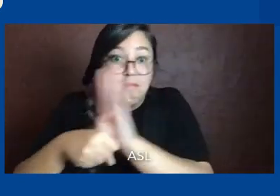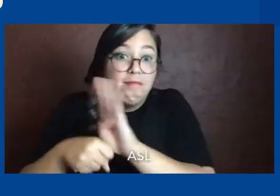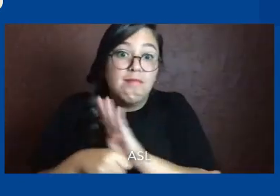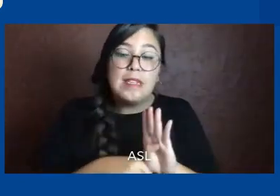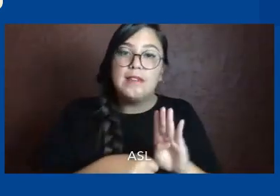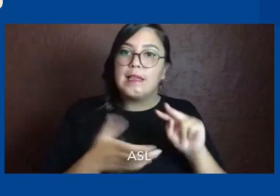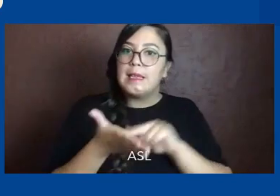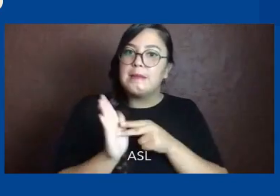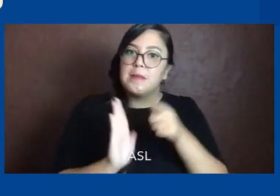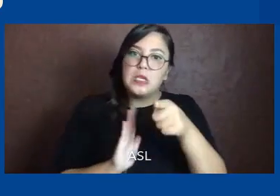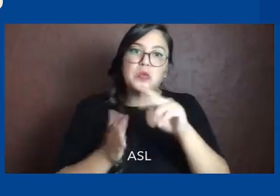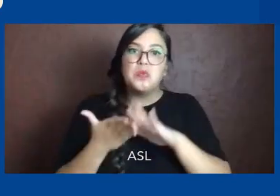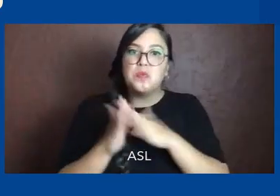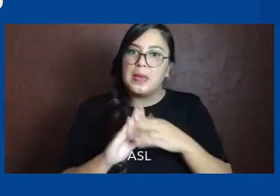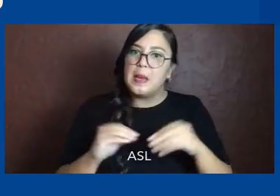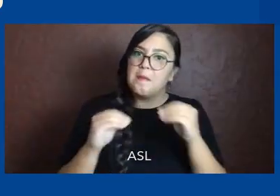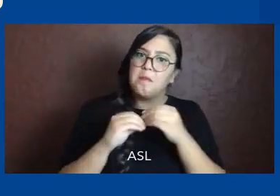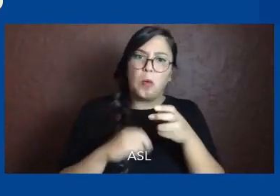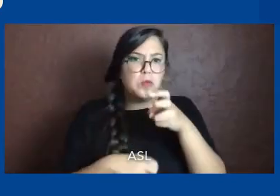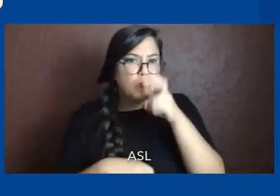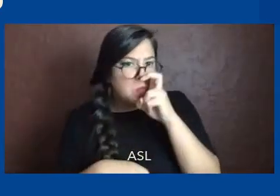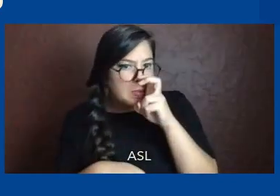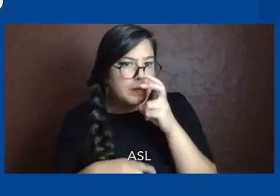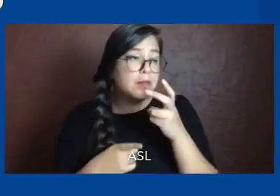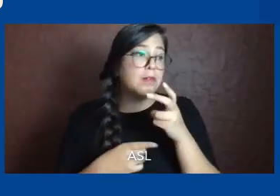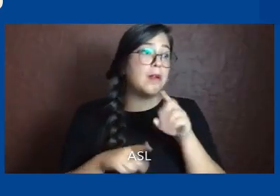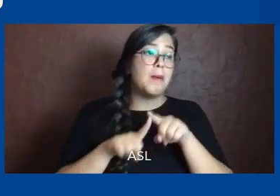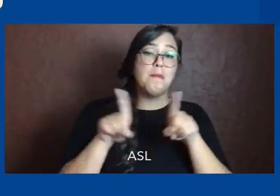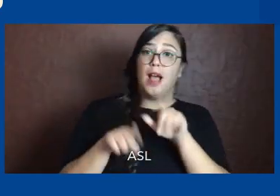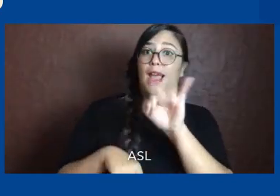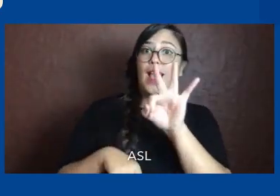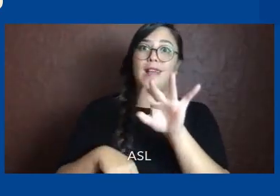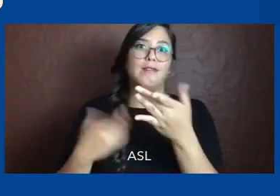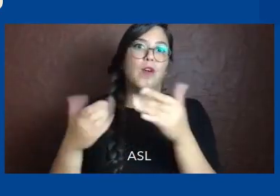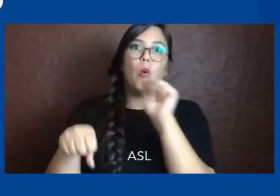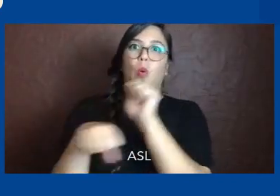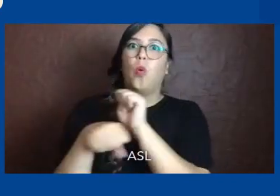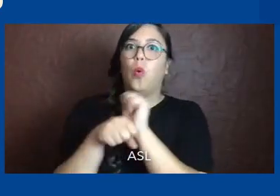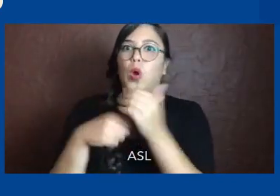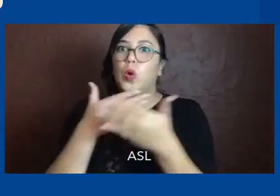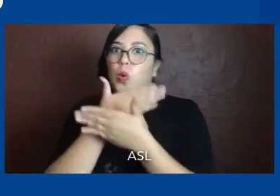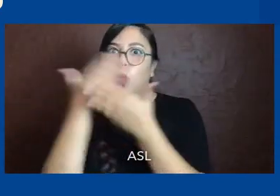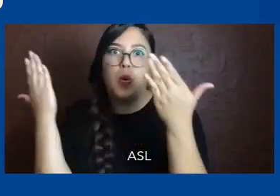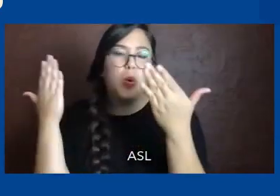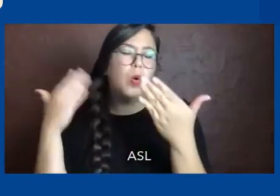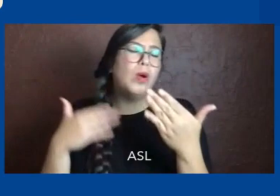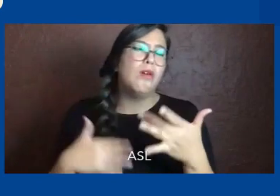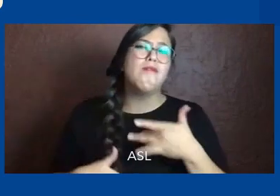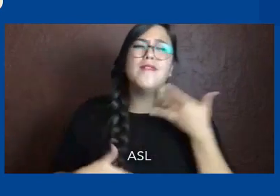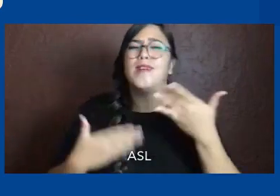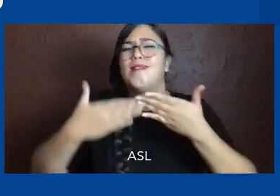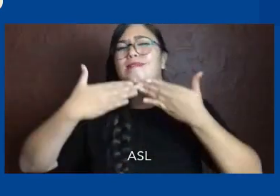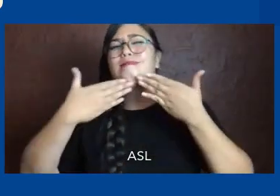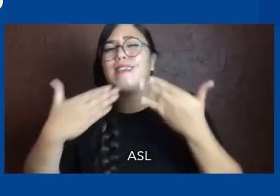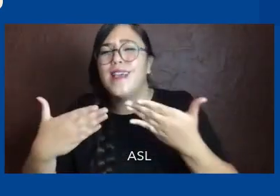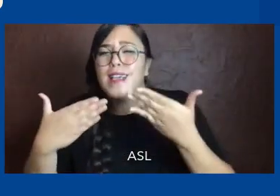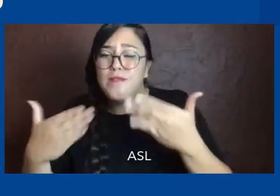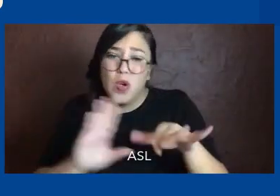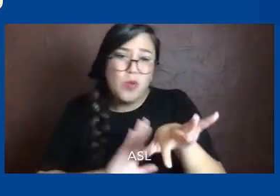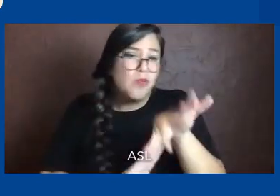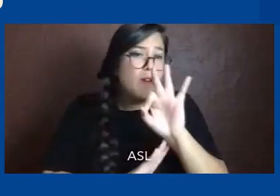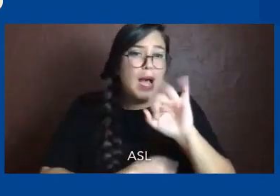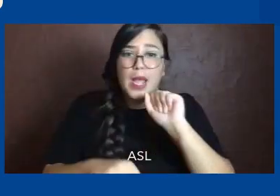And when you're out of work, you find yourself just being so grateful that anything comes through the door, and your